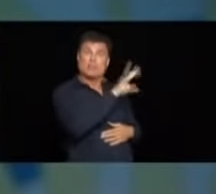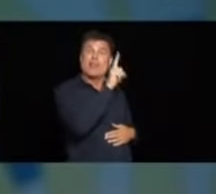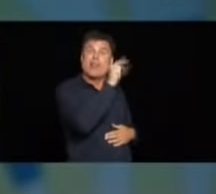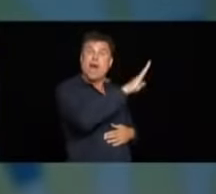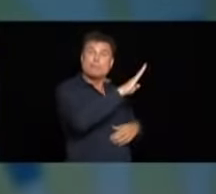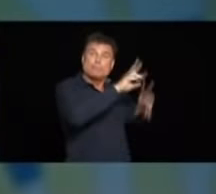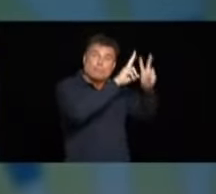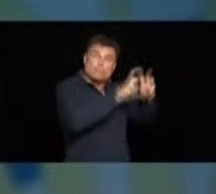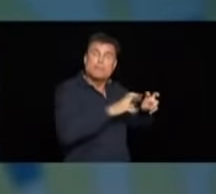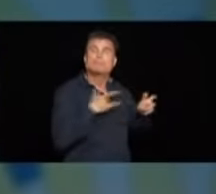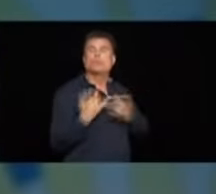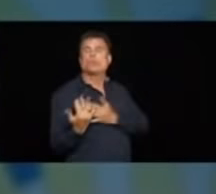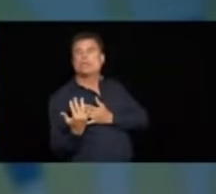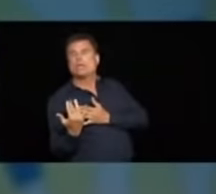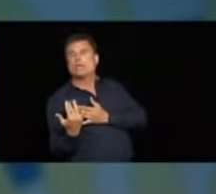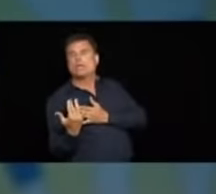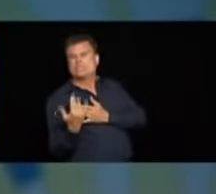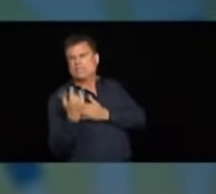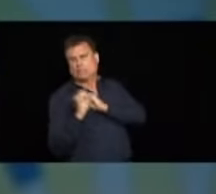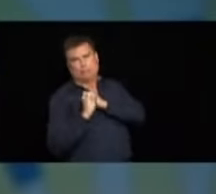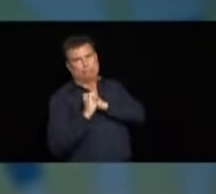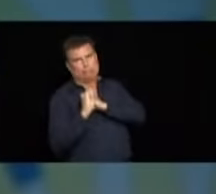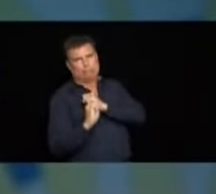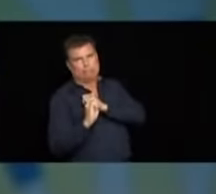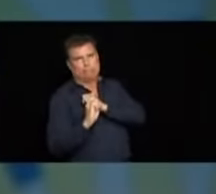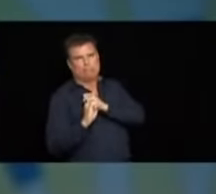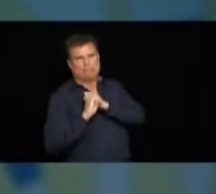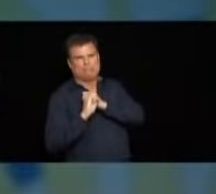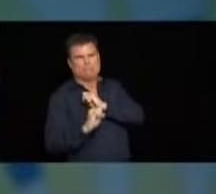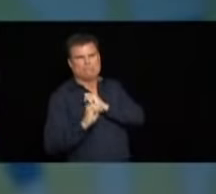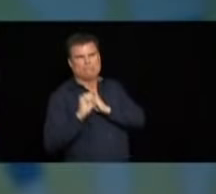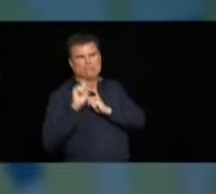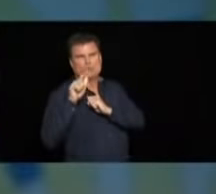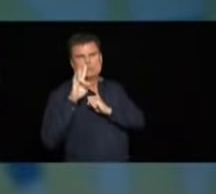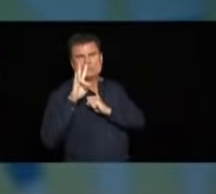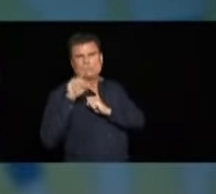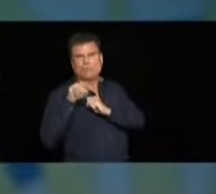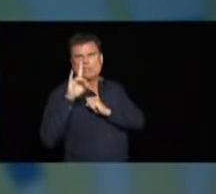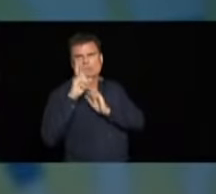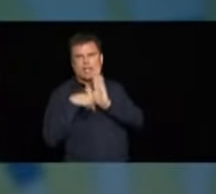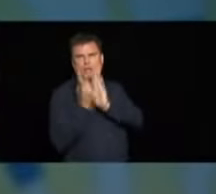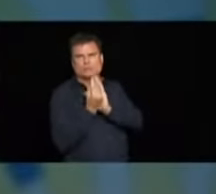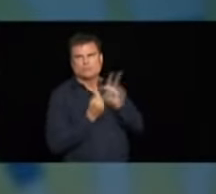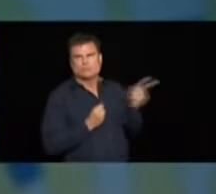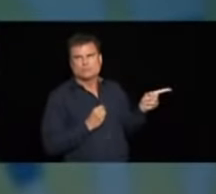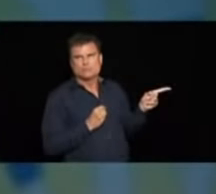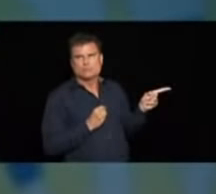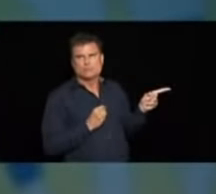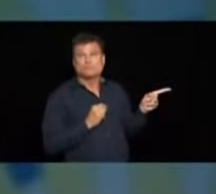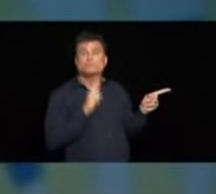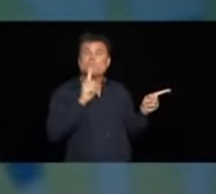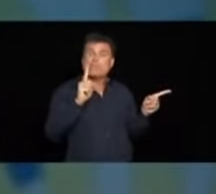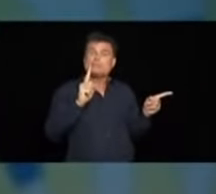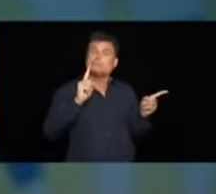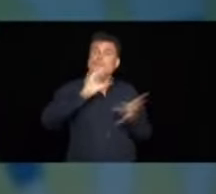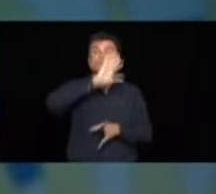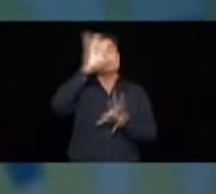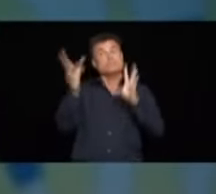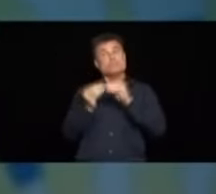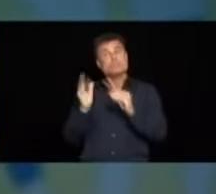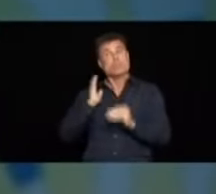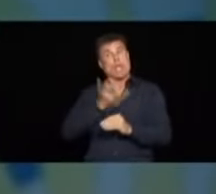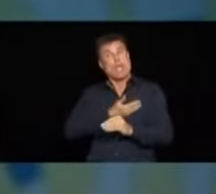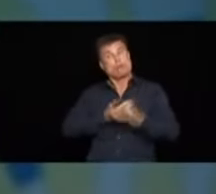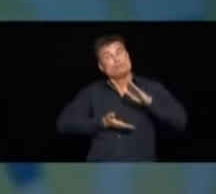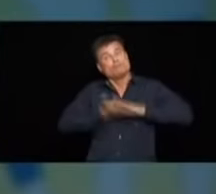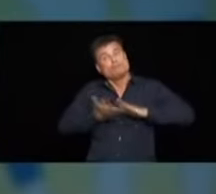tests, and we've had some challenges in some parts of the province in terms of access to testing as well. But the lab capacity remains